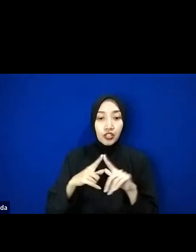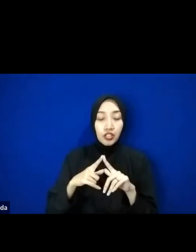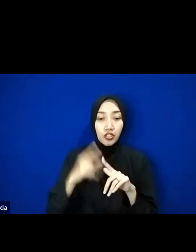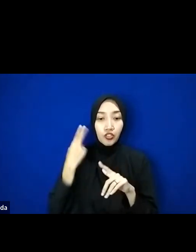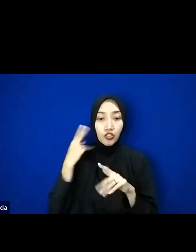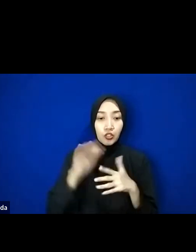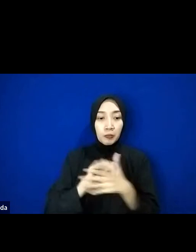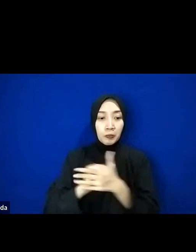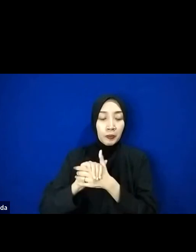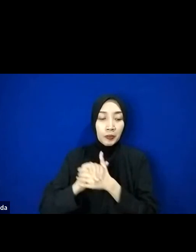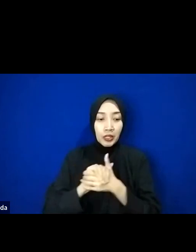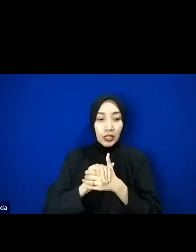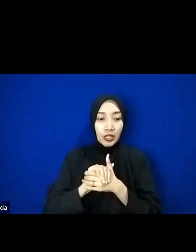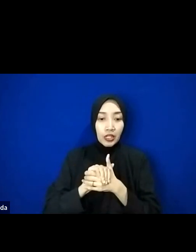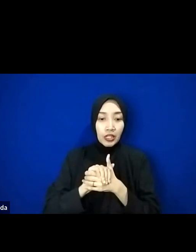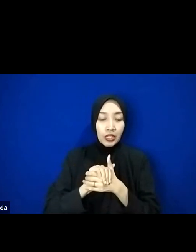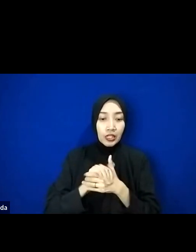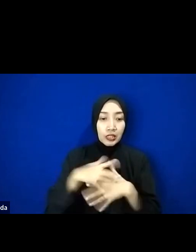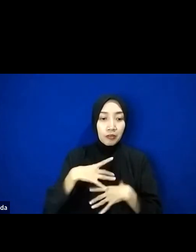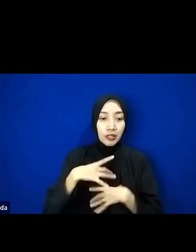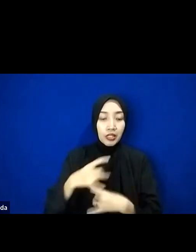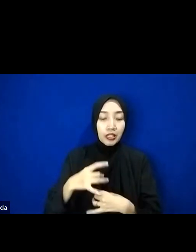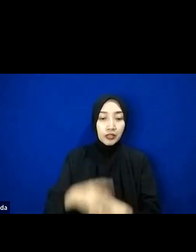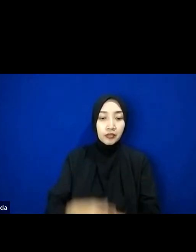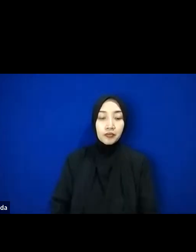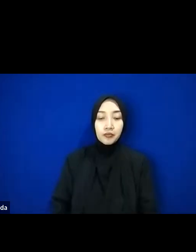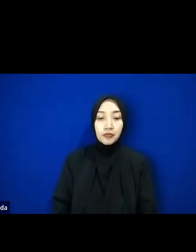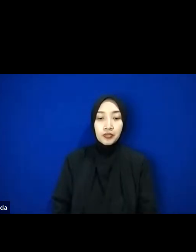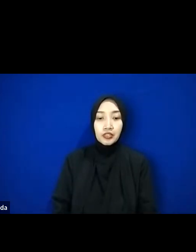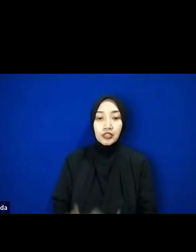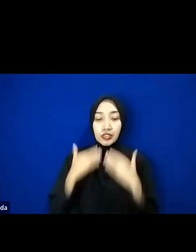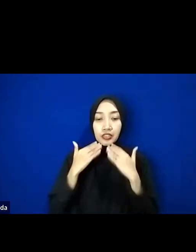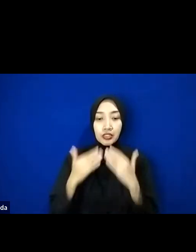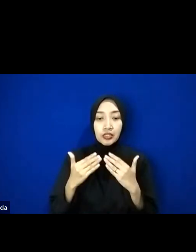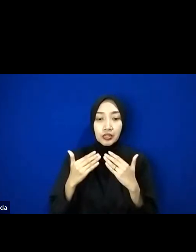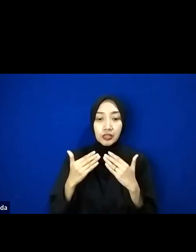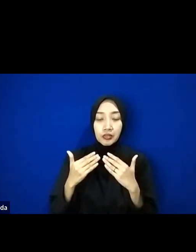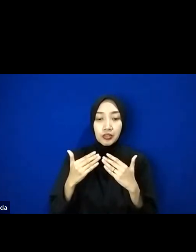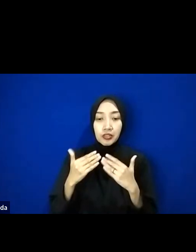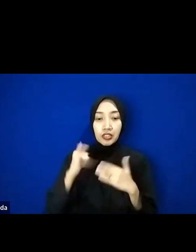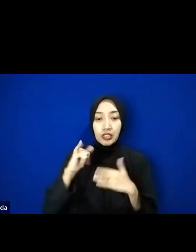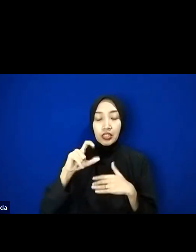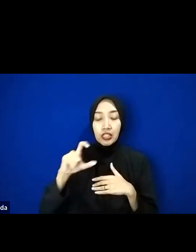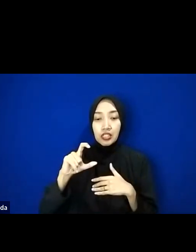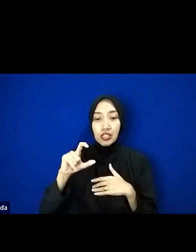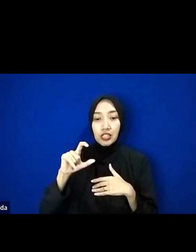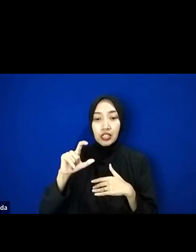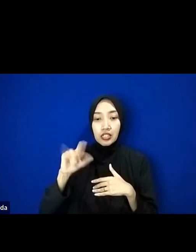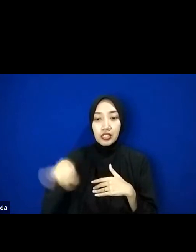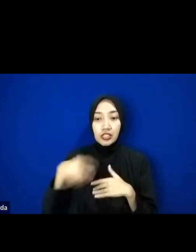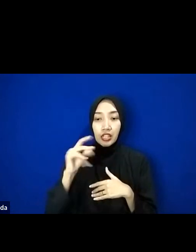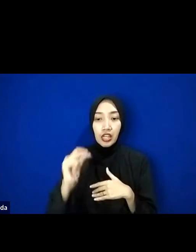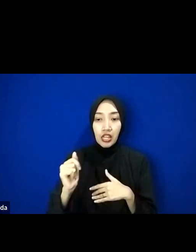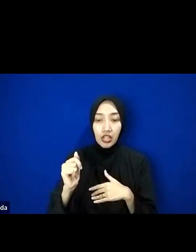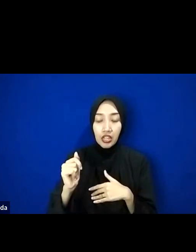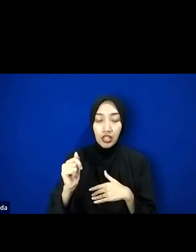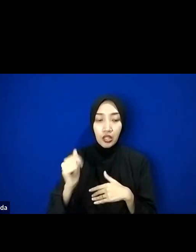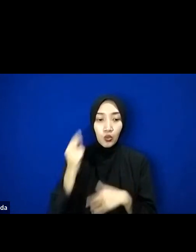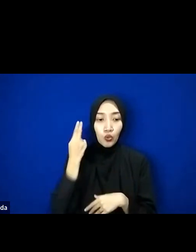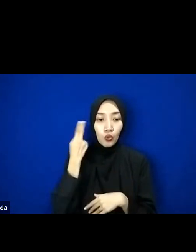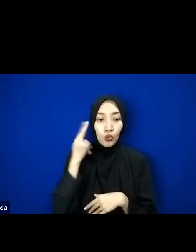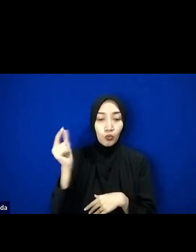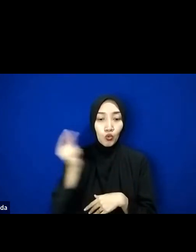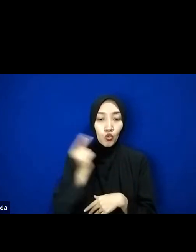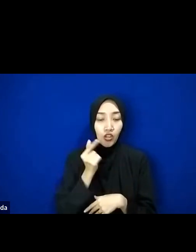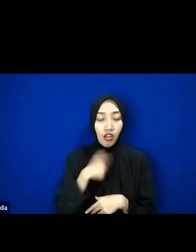right, thank you so much for the ICJR for having me today in this event. And of course, first, I would like to congratulate